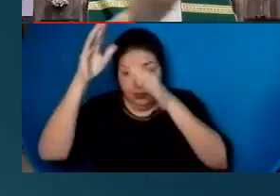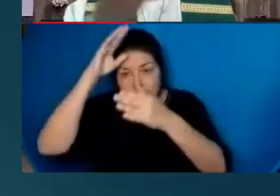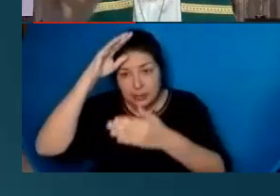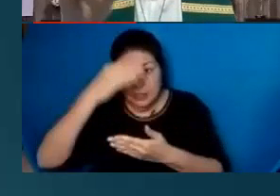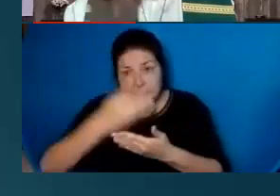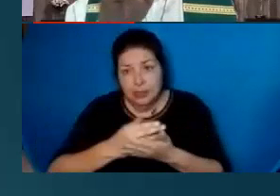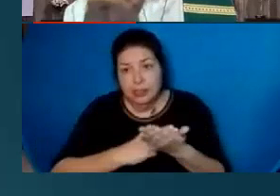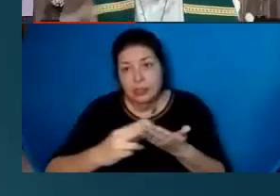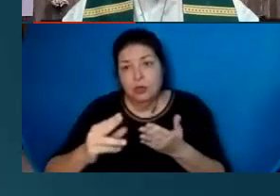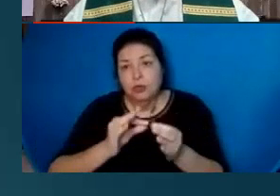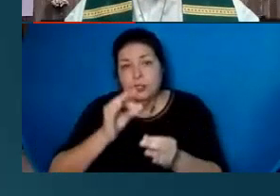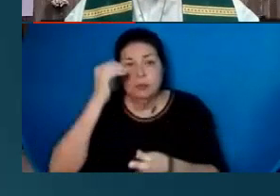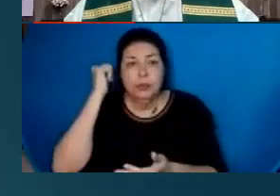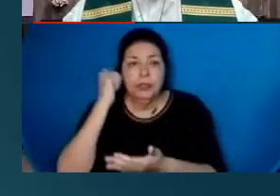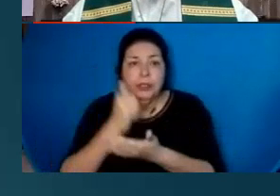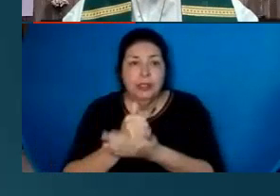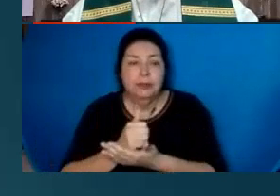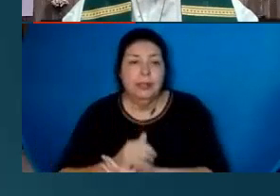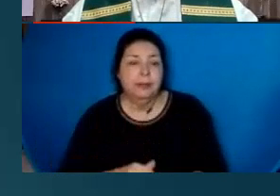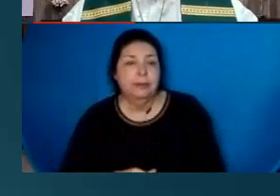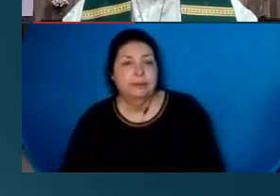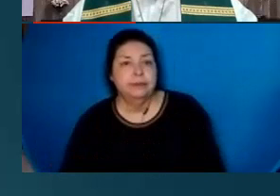of the Son, and of the Holy Spirit.